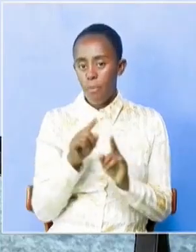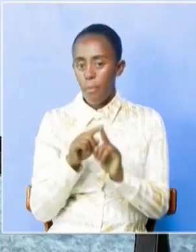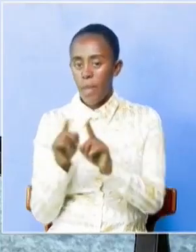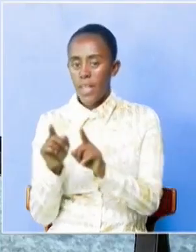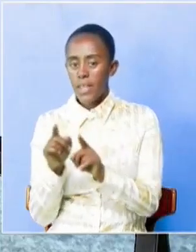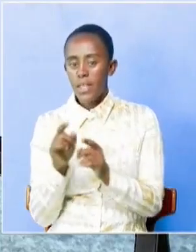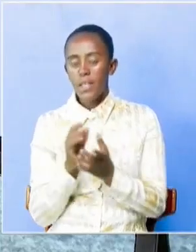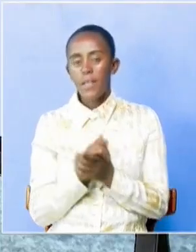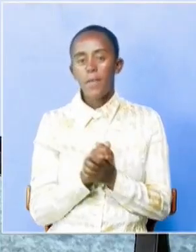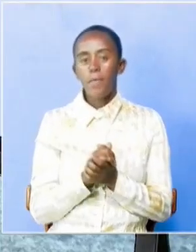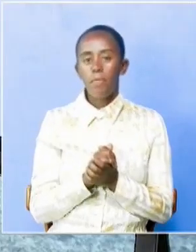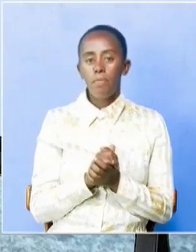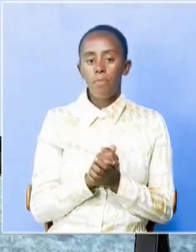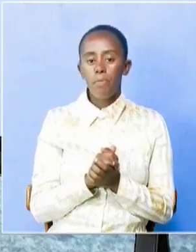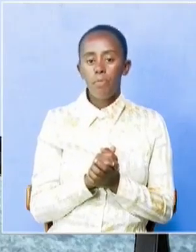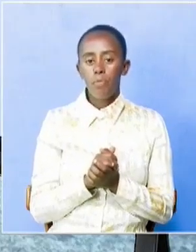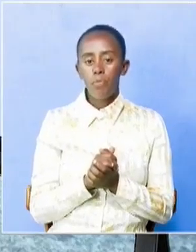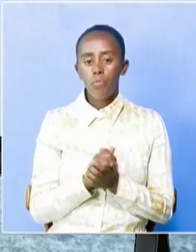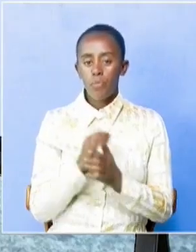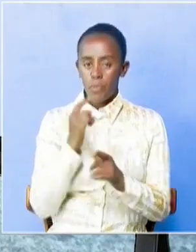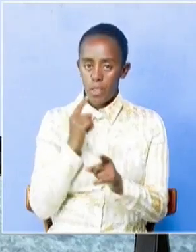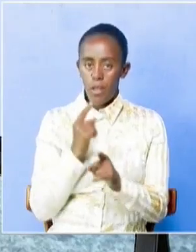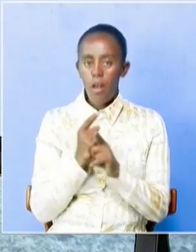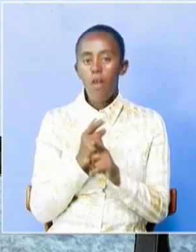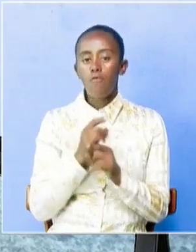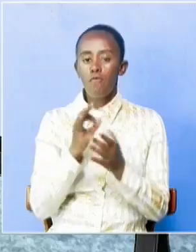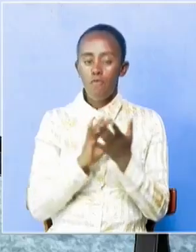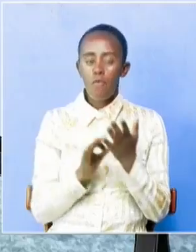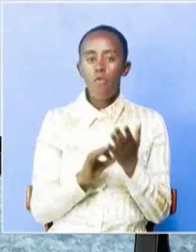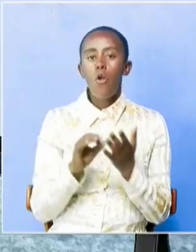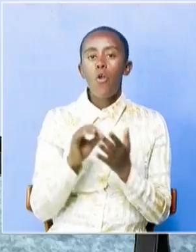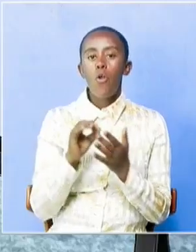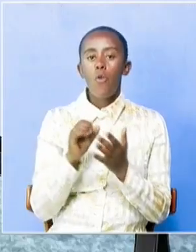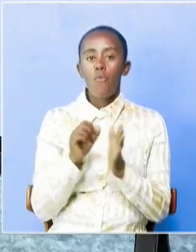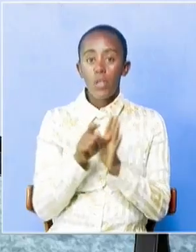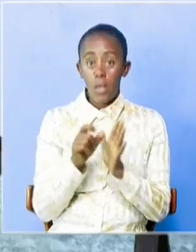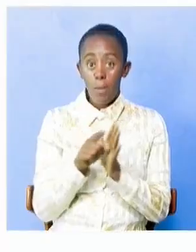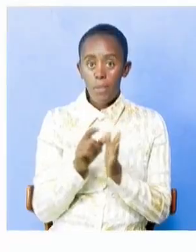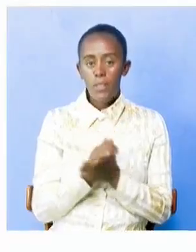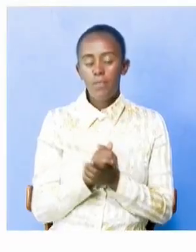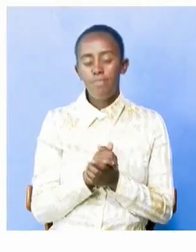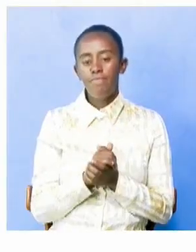this is the right form to talk about possession. For example,